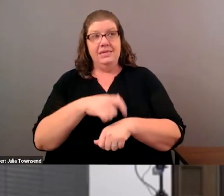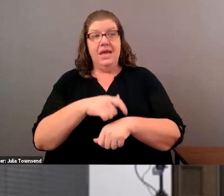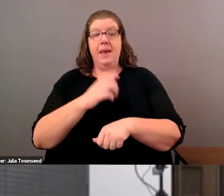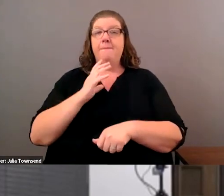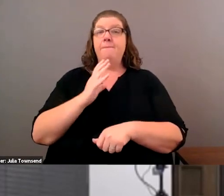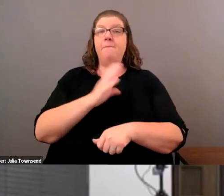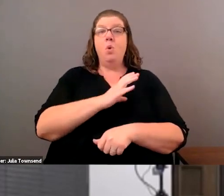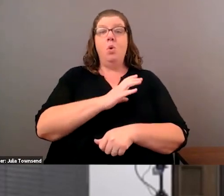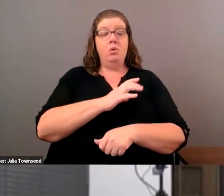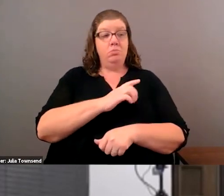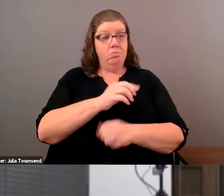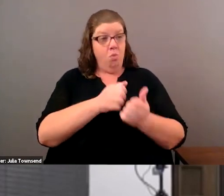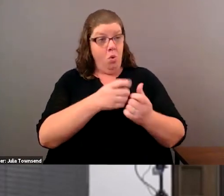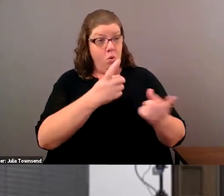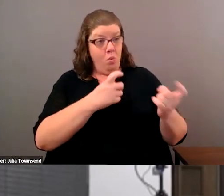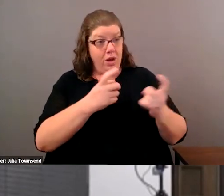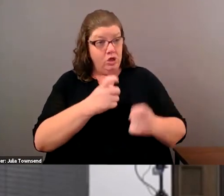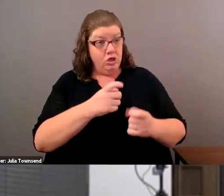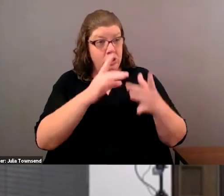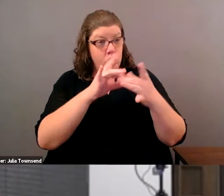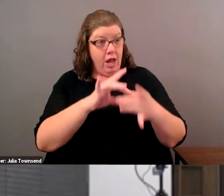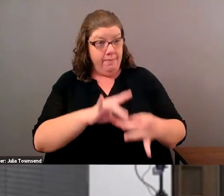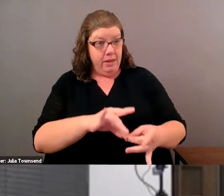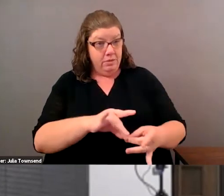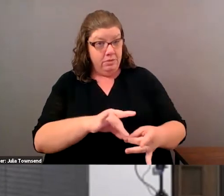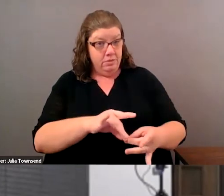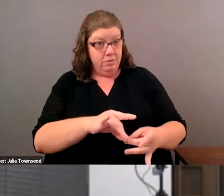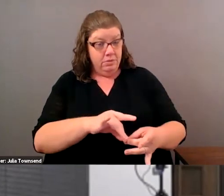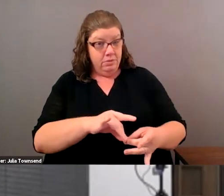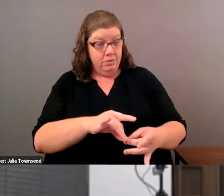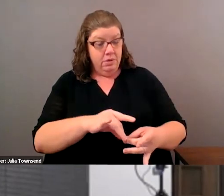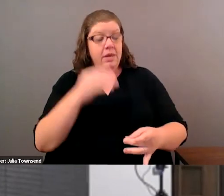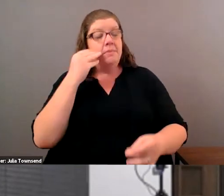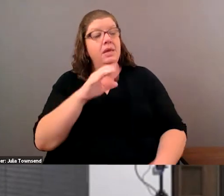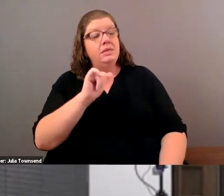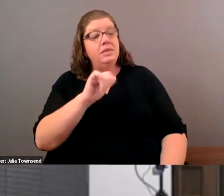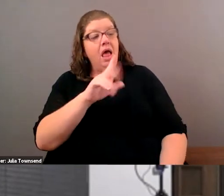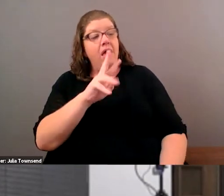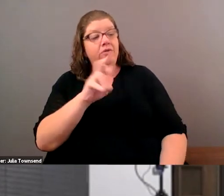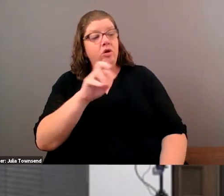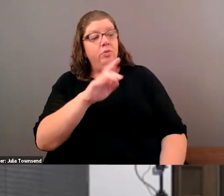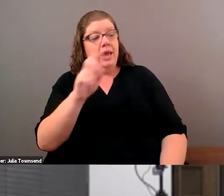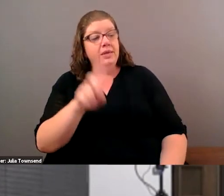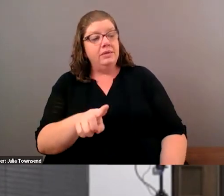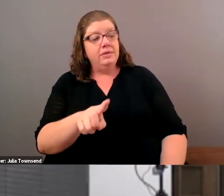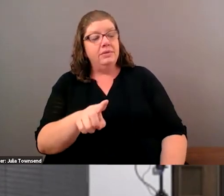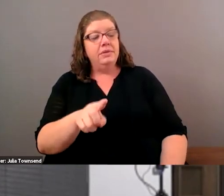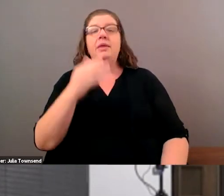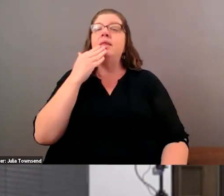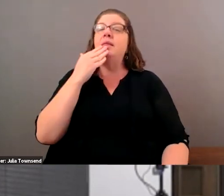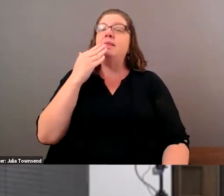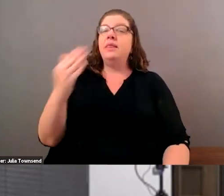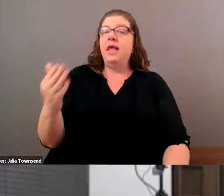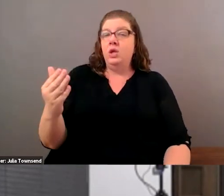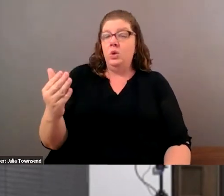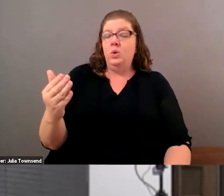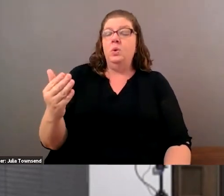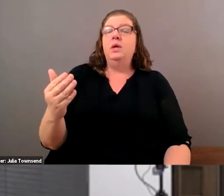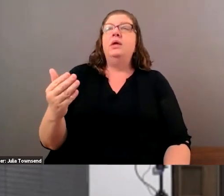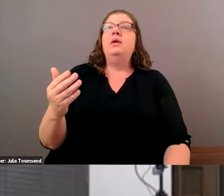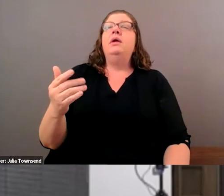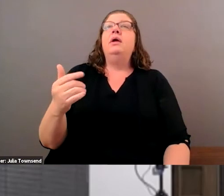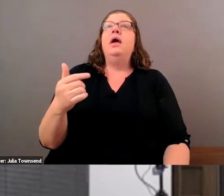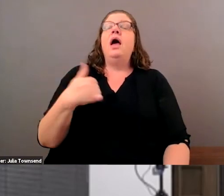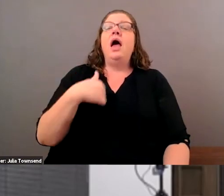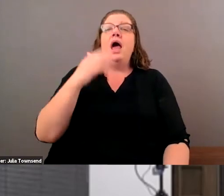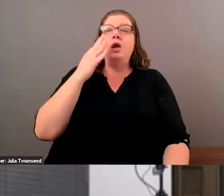any further questions or comments? Ms. Alvarez. Thank you, Ms. Jete. As I know you've